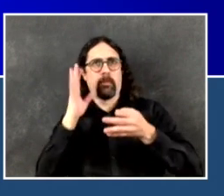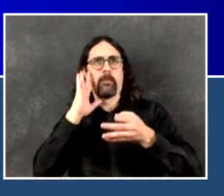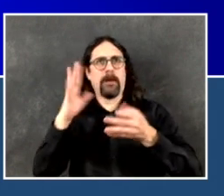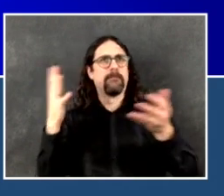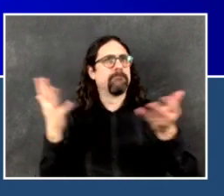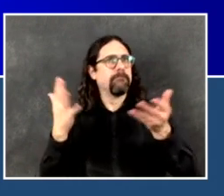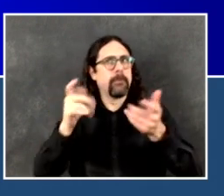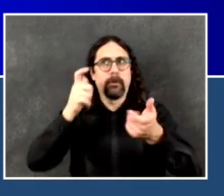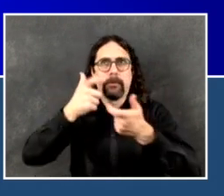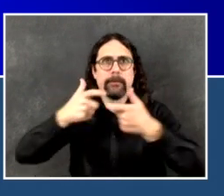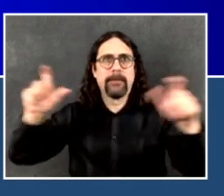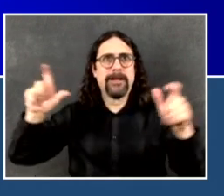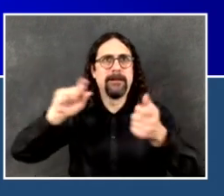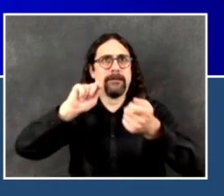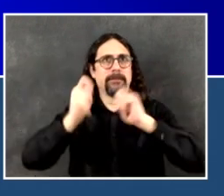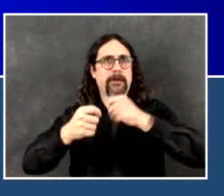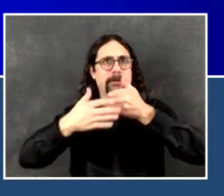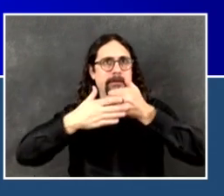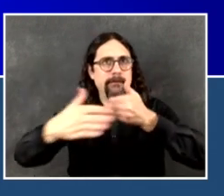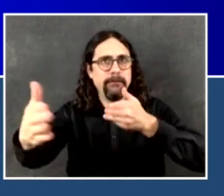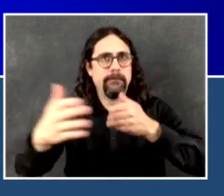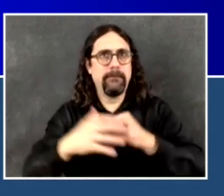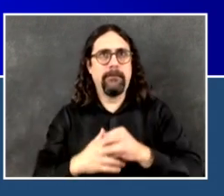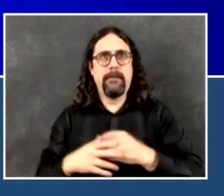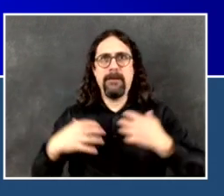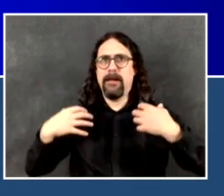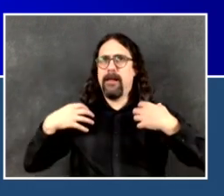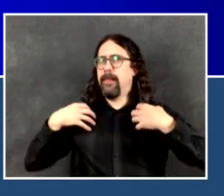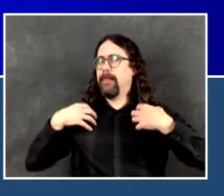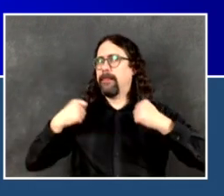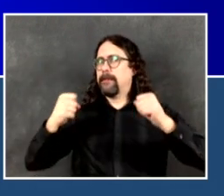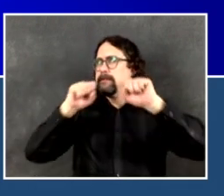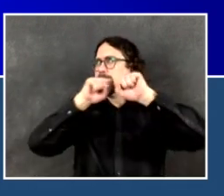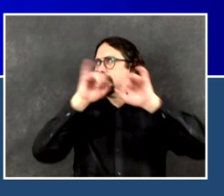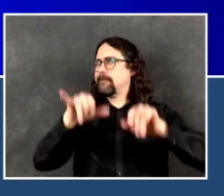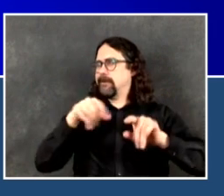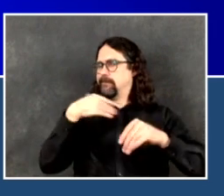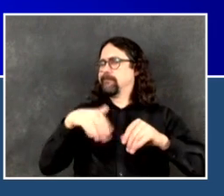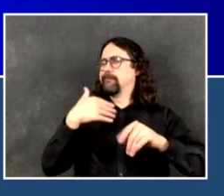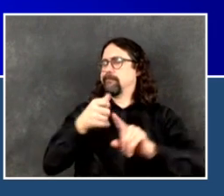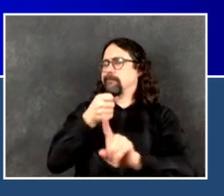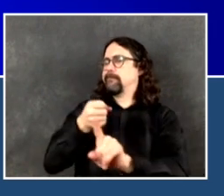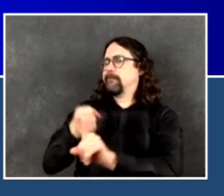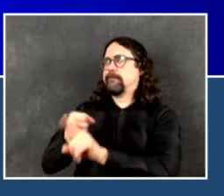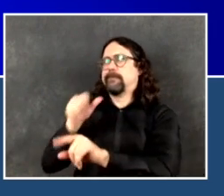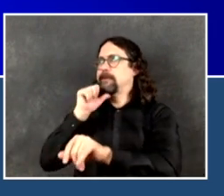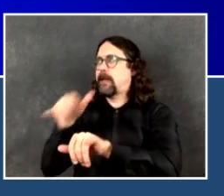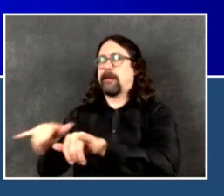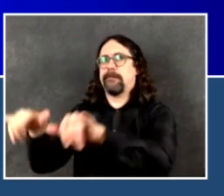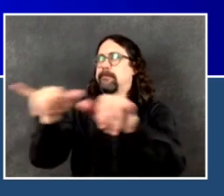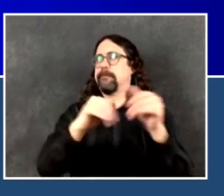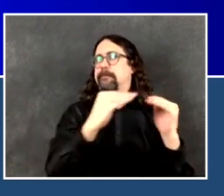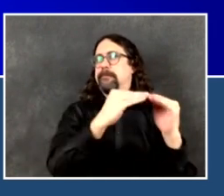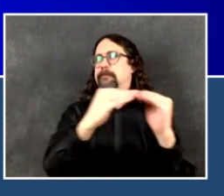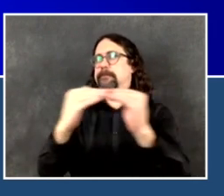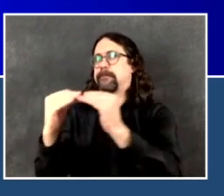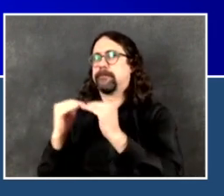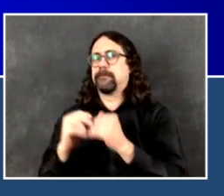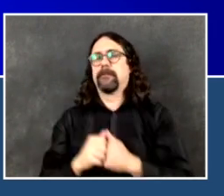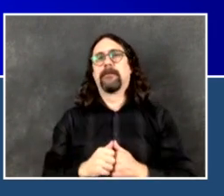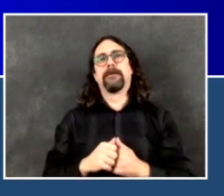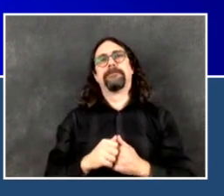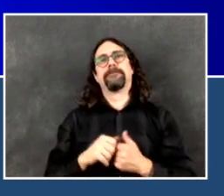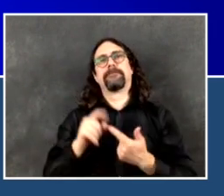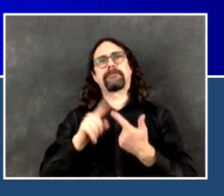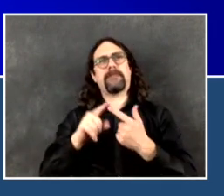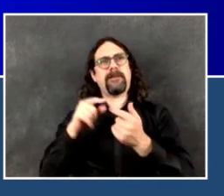challenge that New Yorkers faced still finding affordable housing, the profound issues that working people face, the huge